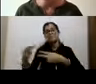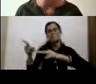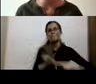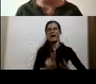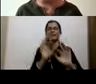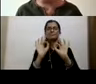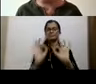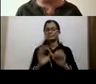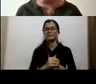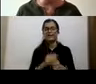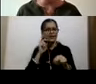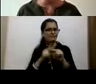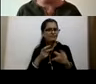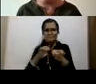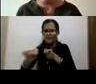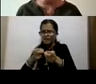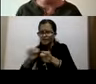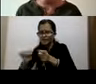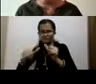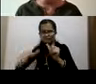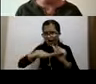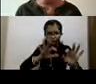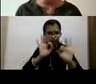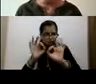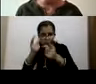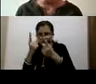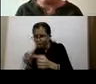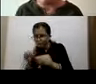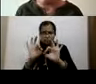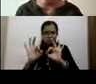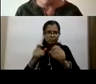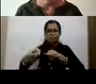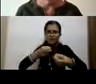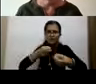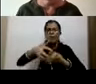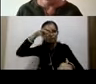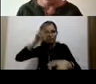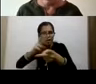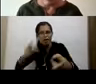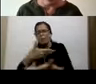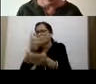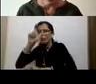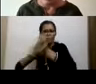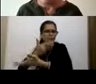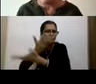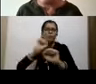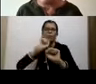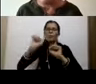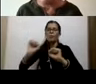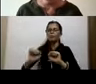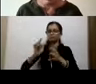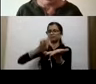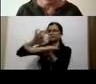Where if you manage, manage an area well, probably wildlife and people will be able to keep their keep their spaces and